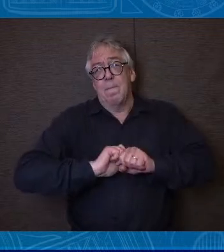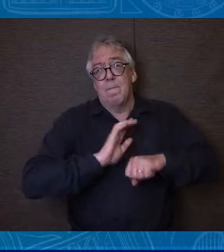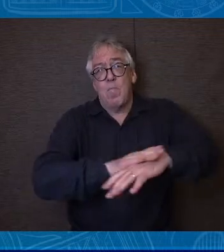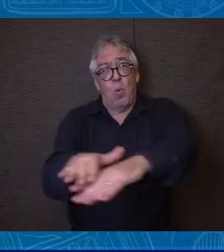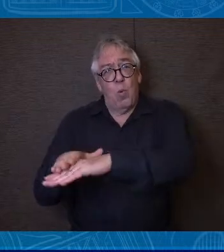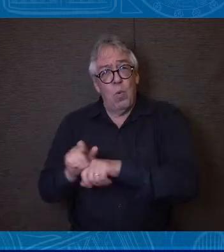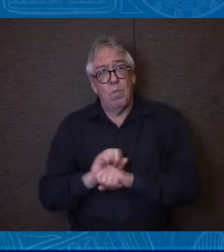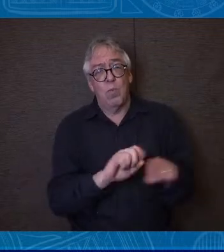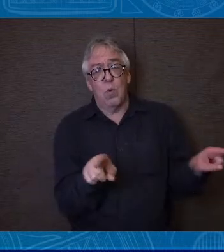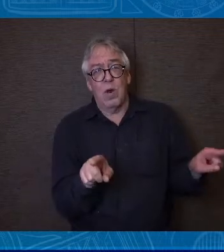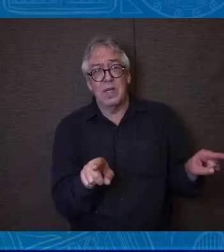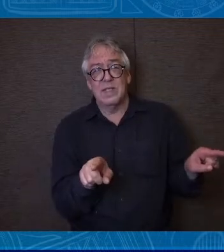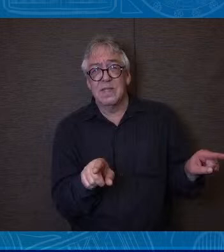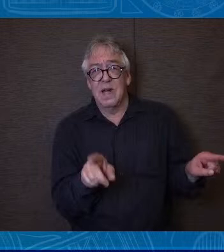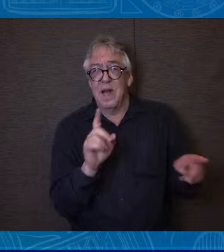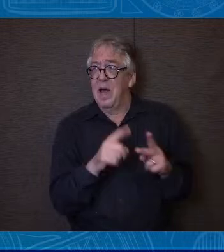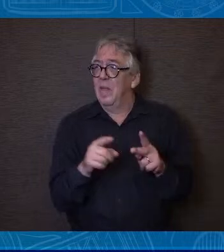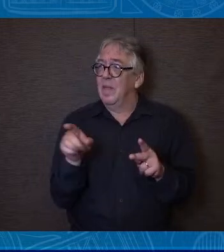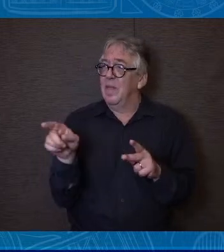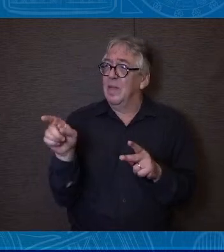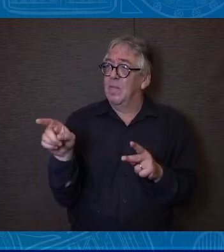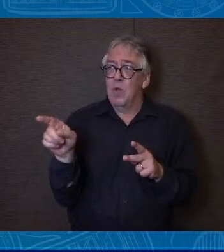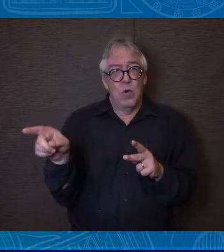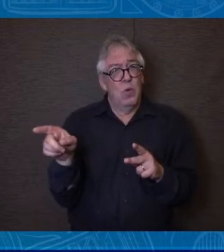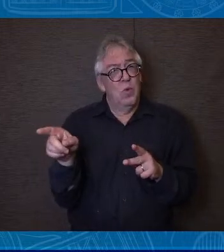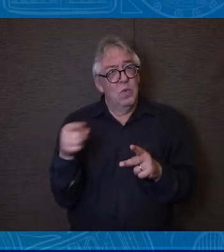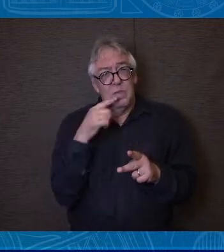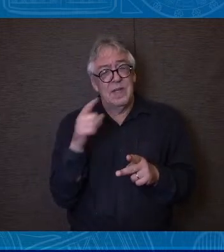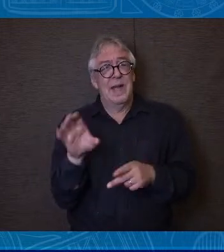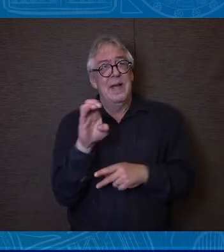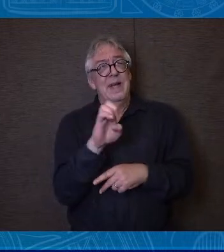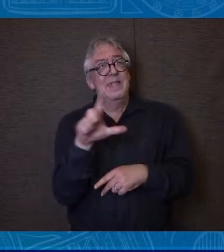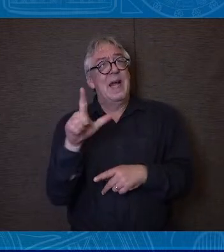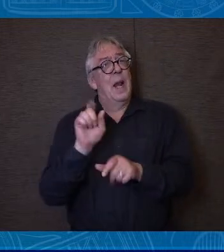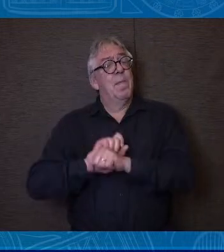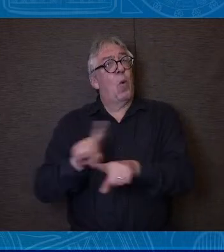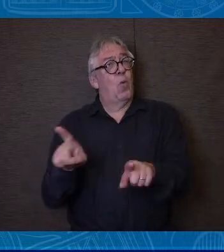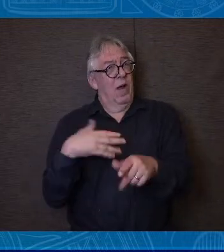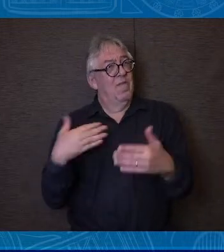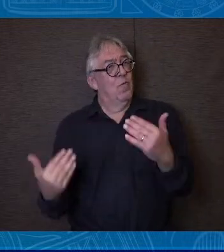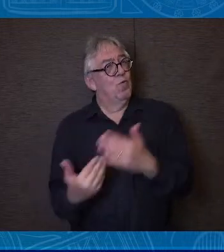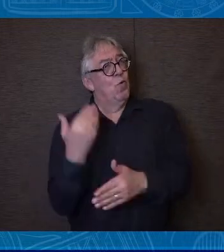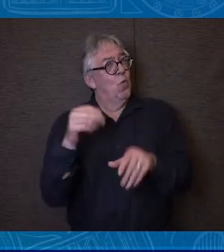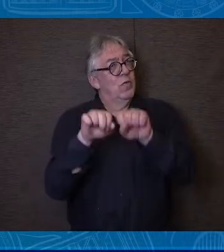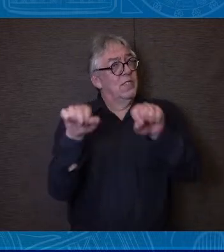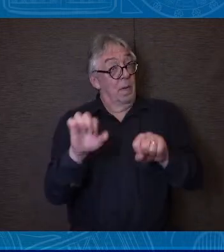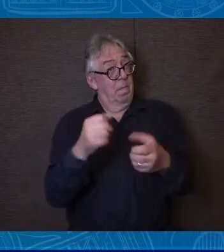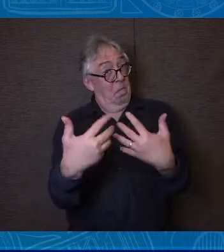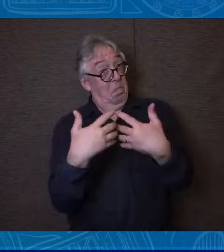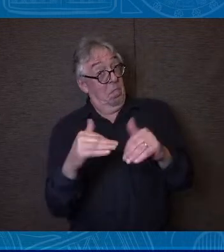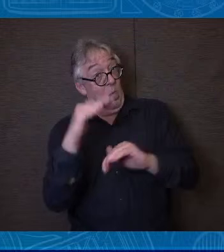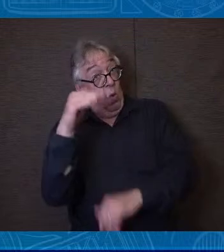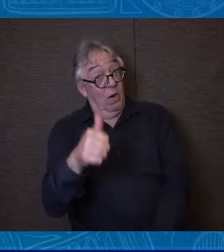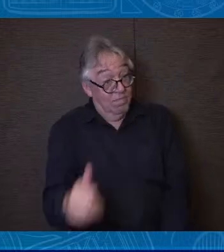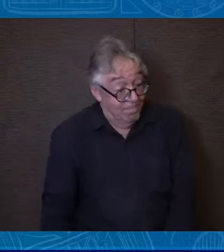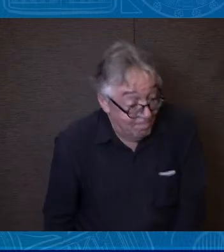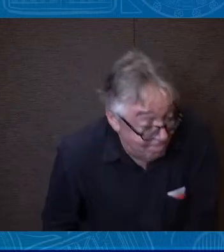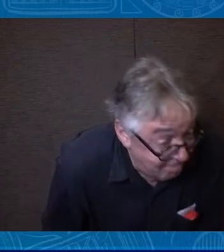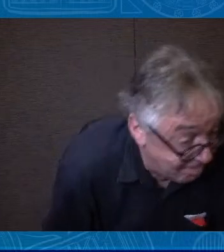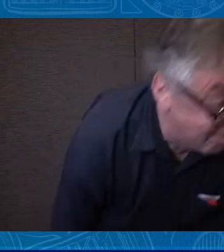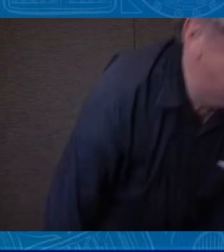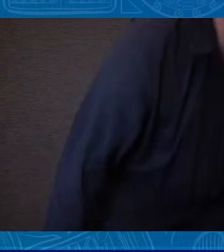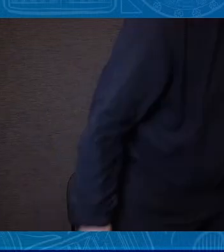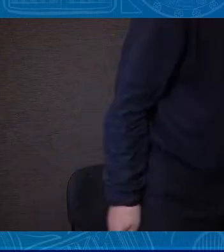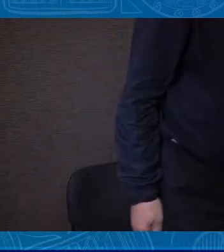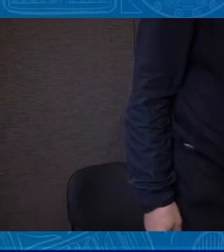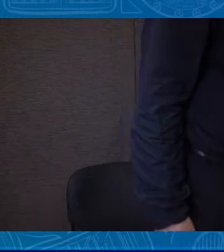briefly mentioned some of the innovations in cell broadcast. Thank you. Sure. Thank you, Vanessa. So, as you